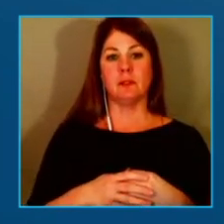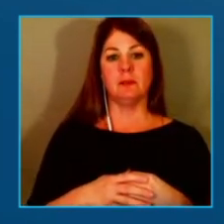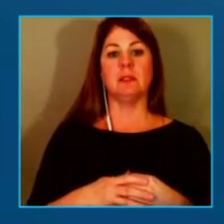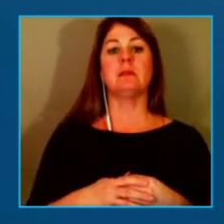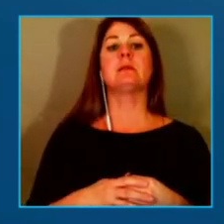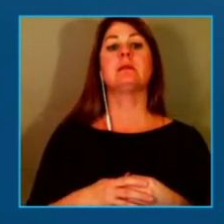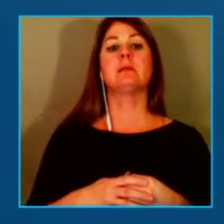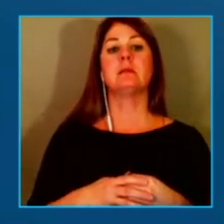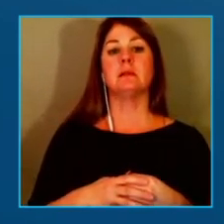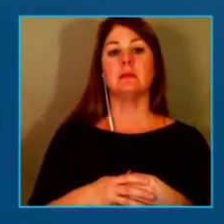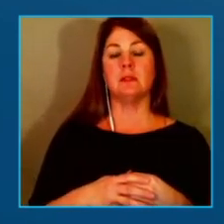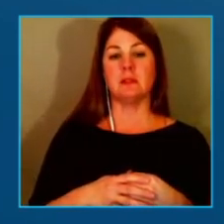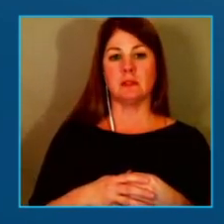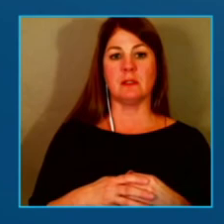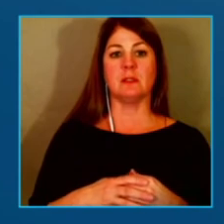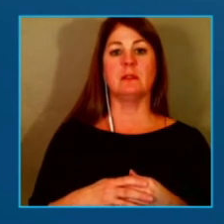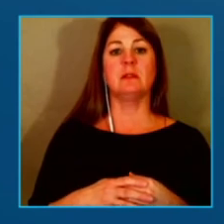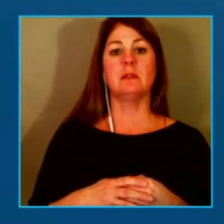Yvette.